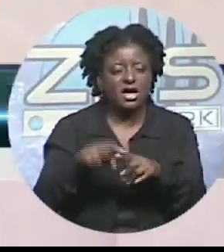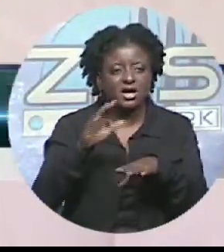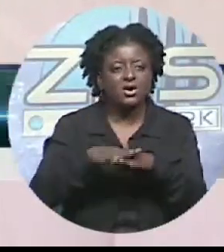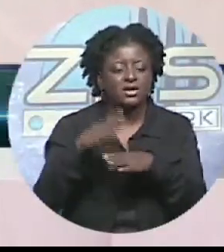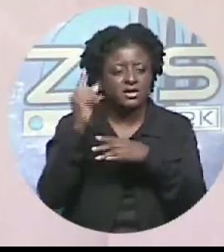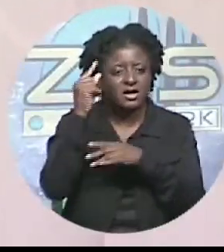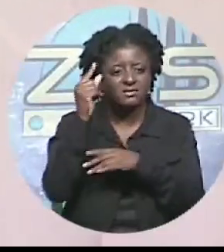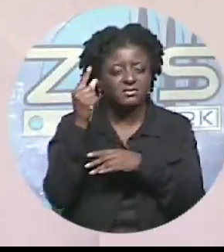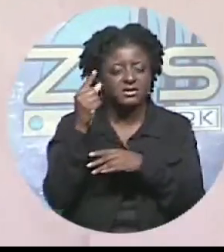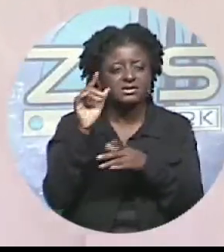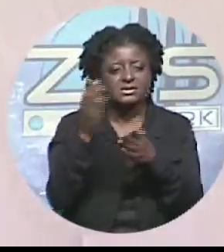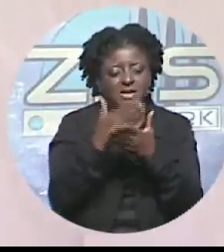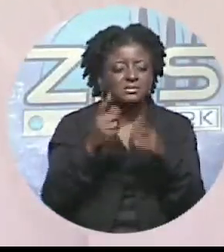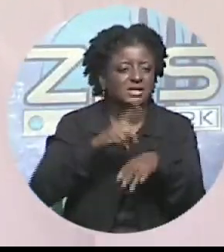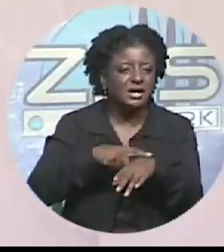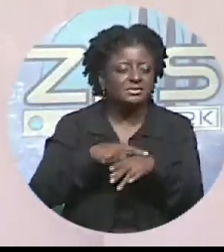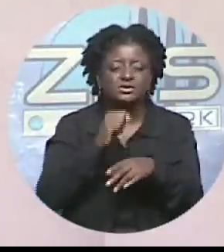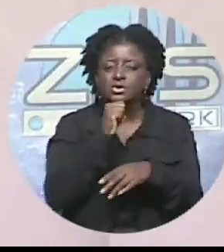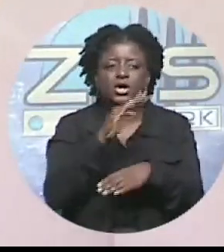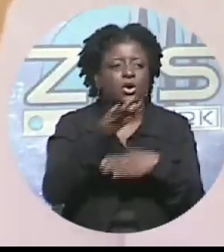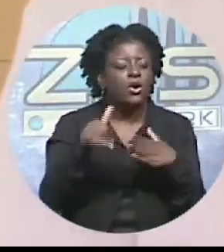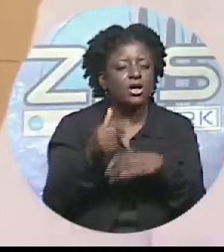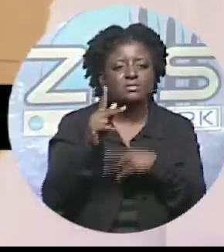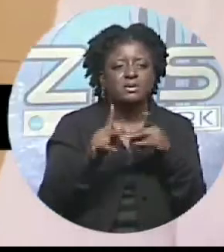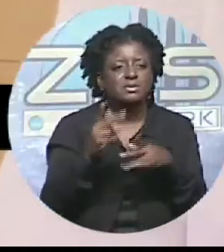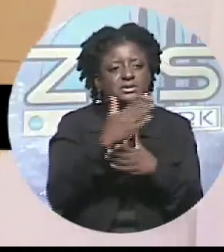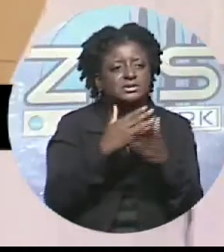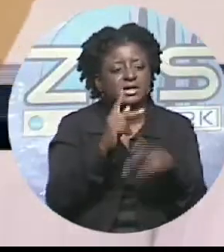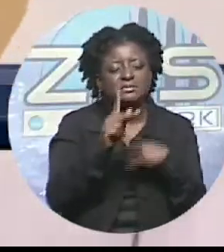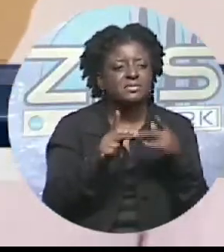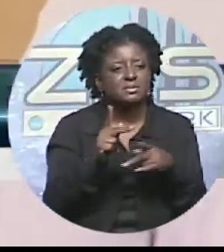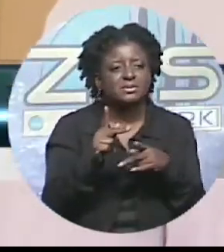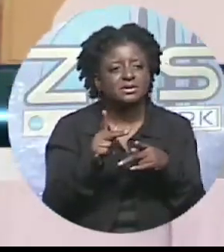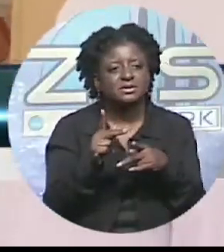them now, you know, like some people them. You see what I say, some people them